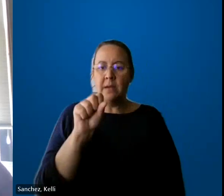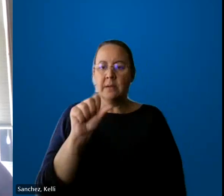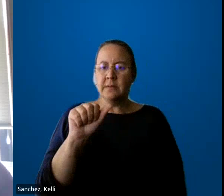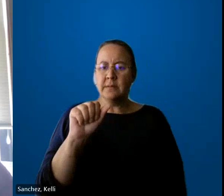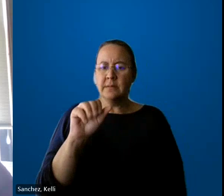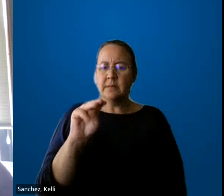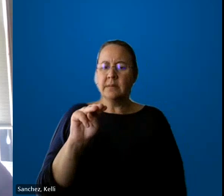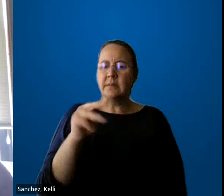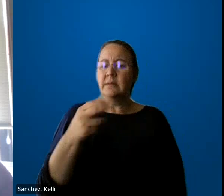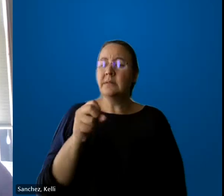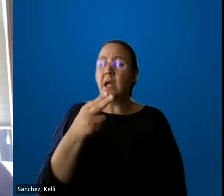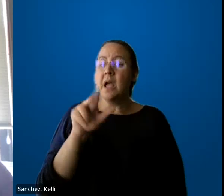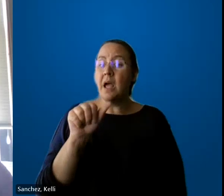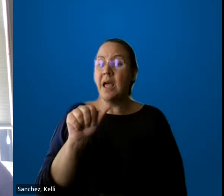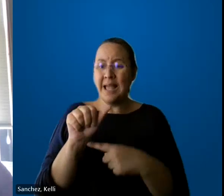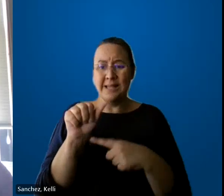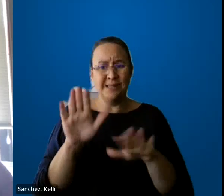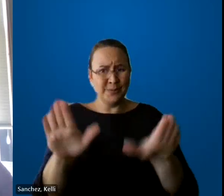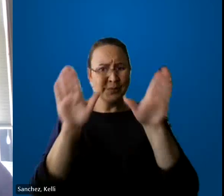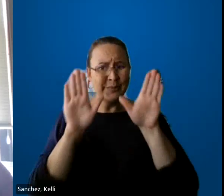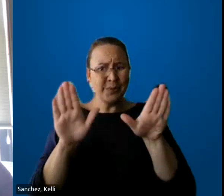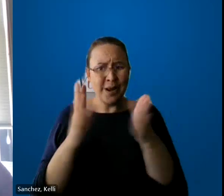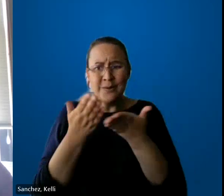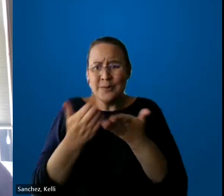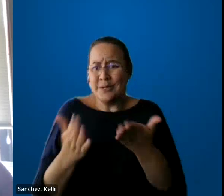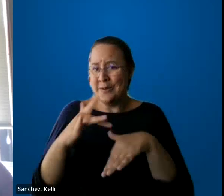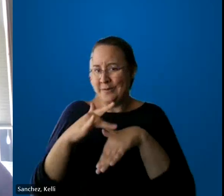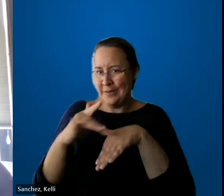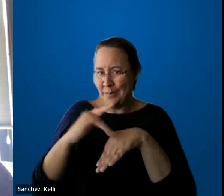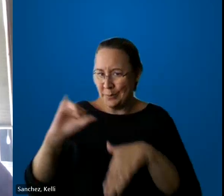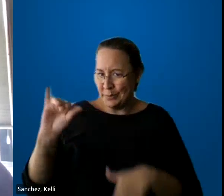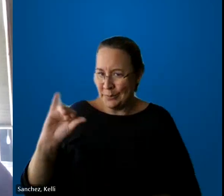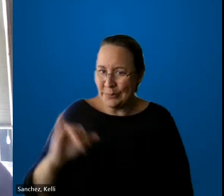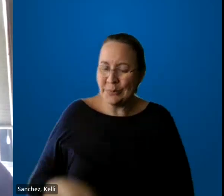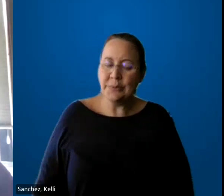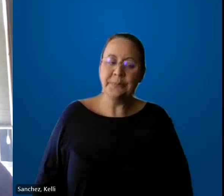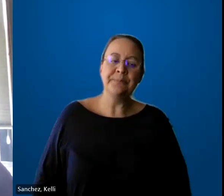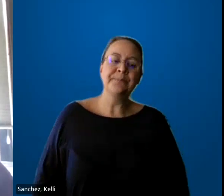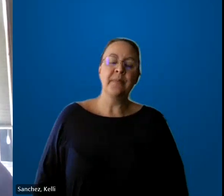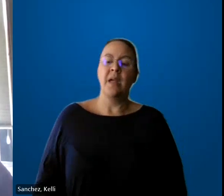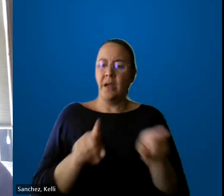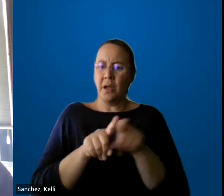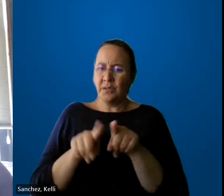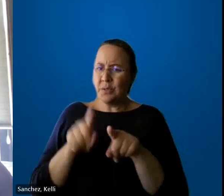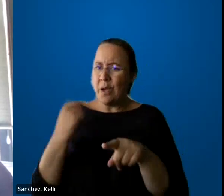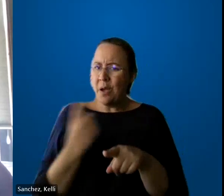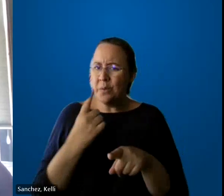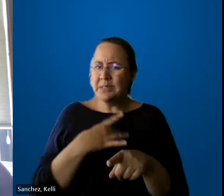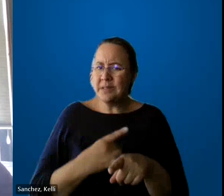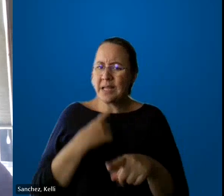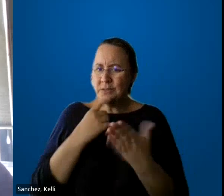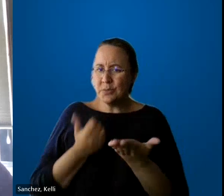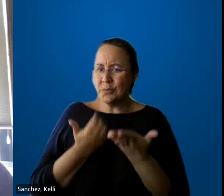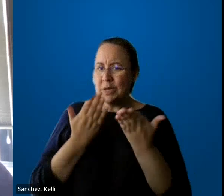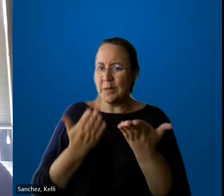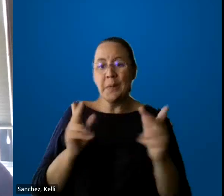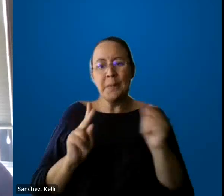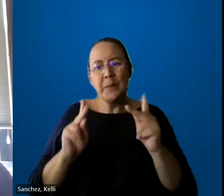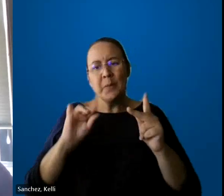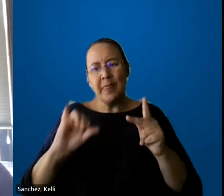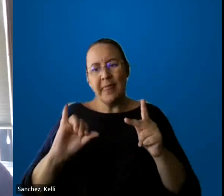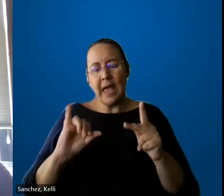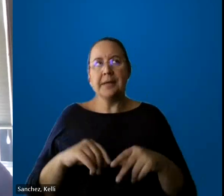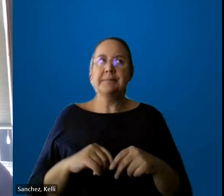really, really, really incredible resources available. And I also always like to recommend people